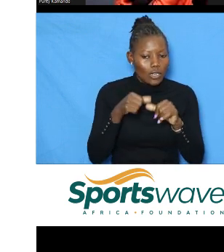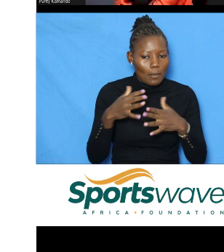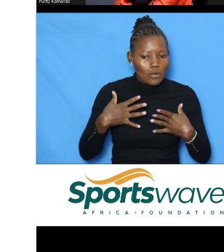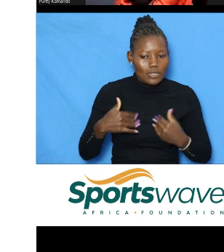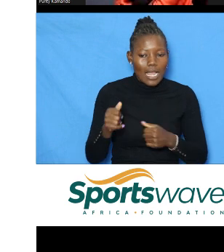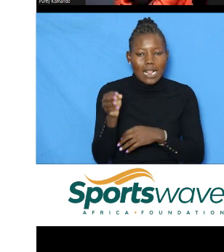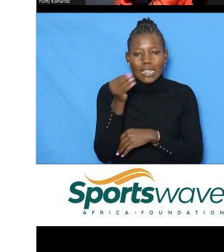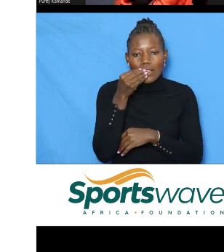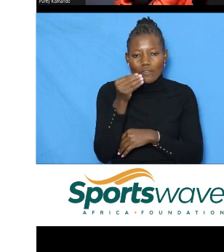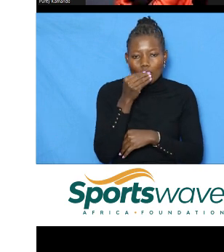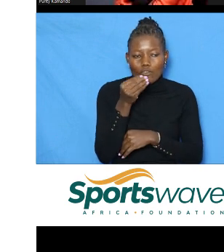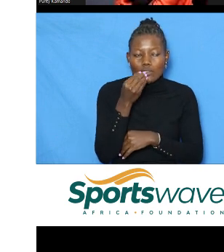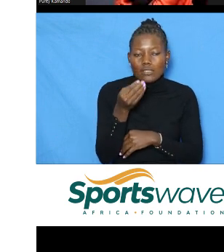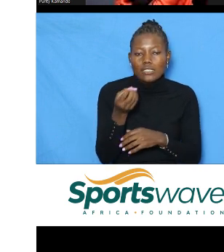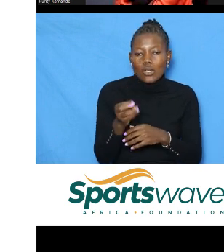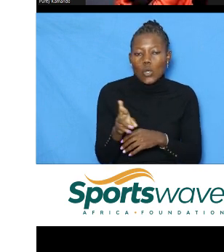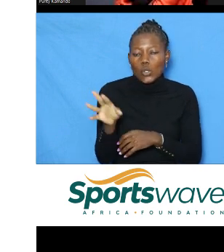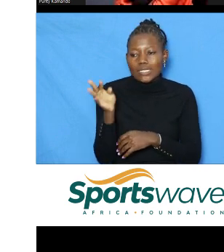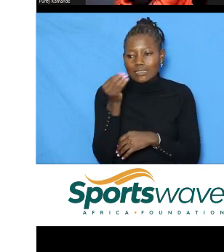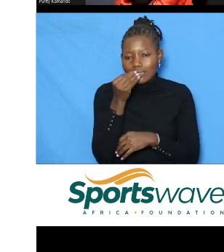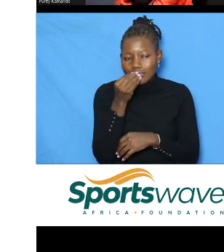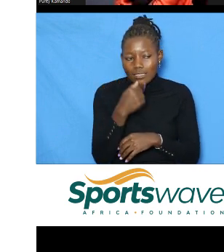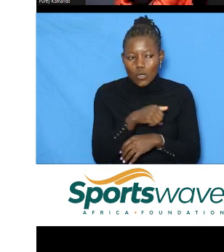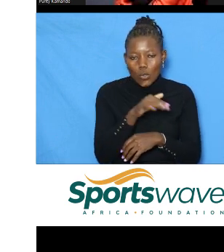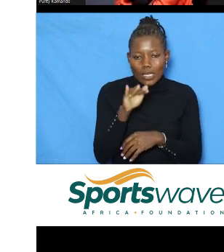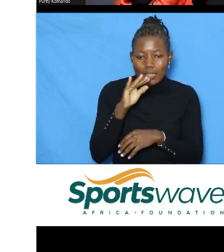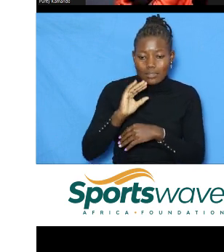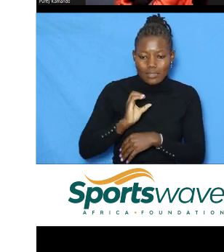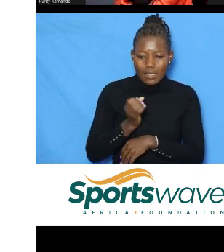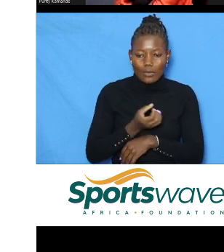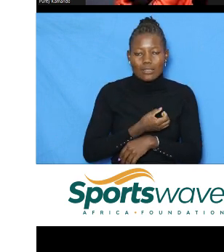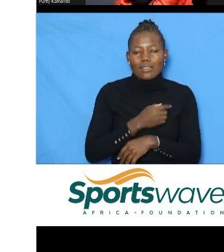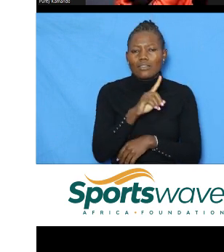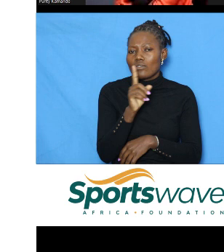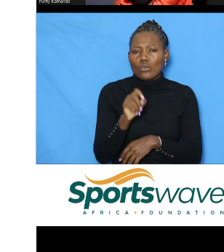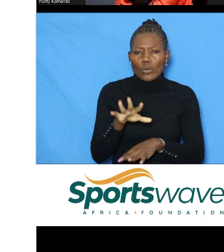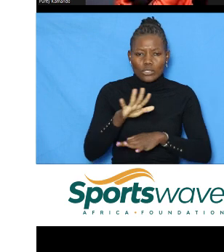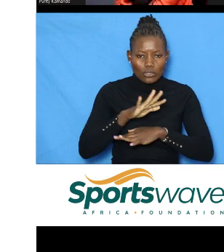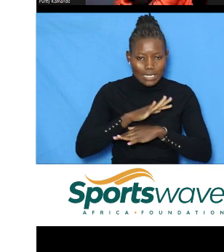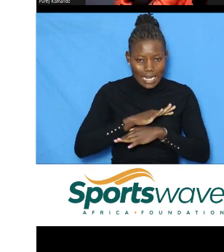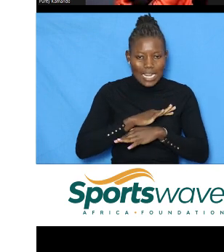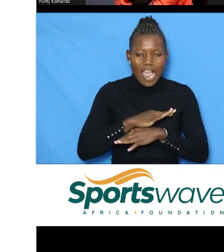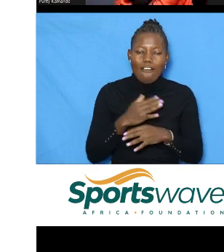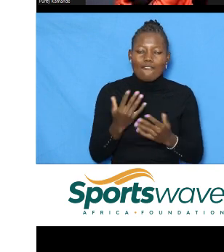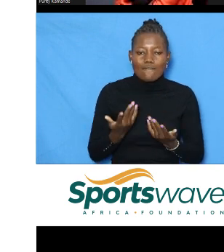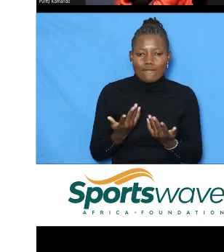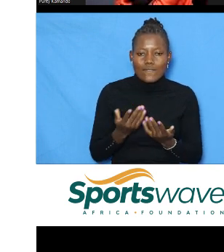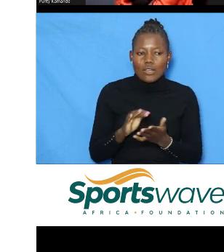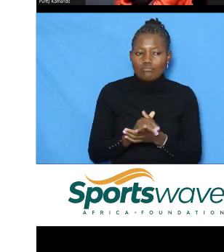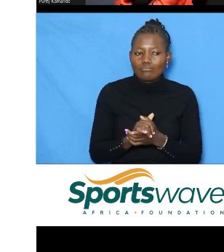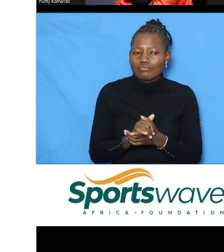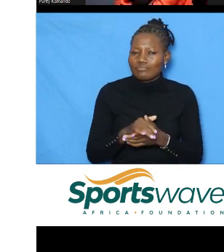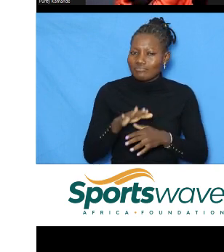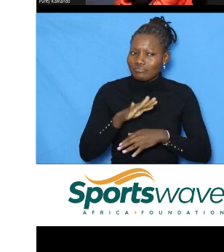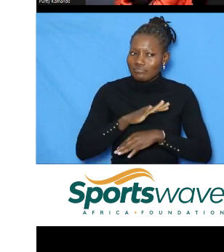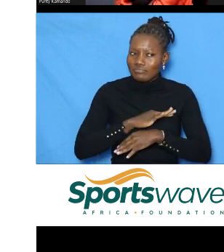diet, or when you're talking about healthy eating, we ask ourselves the question, adequate. Adequate in referrals to, is it